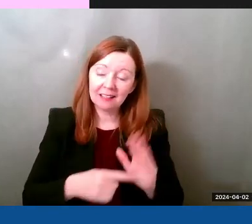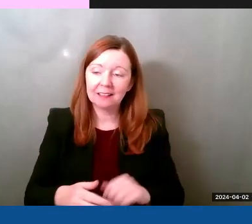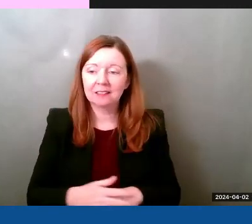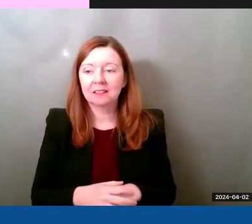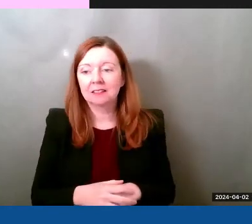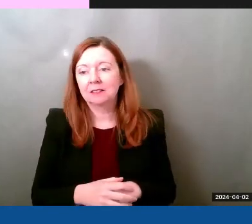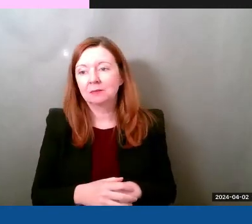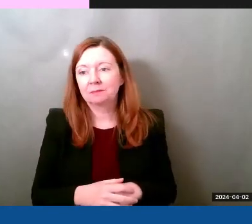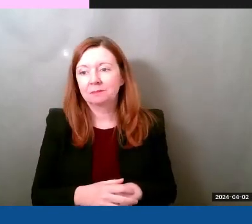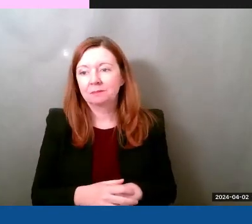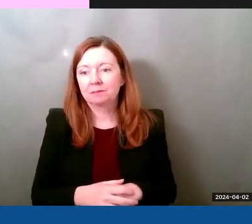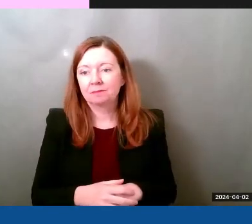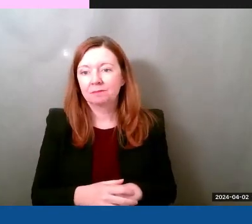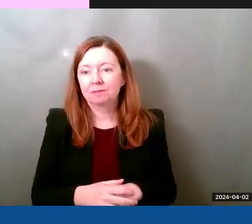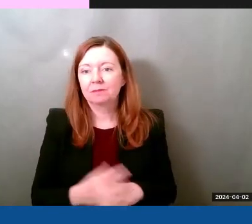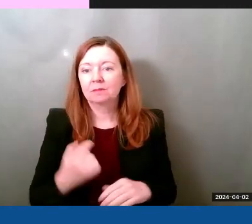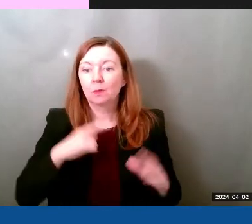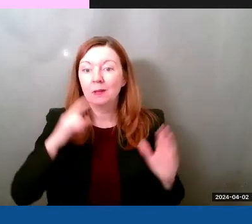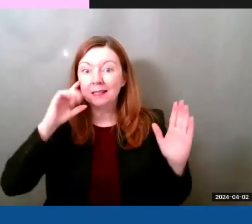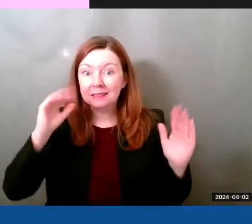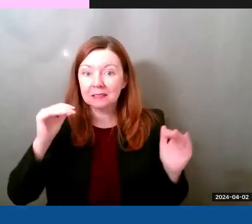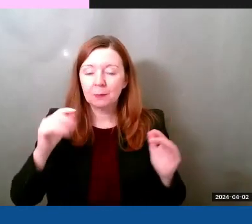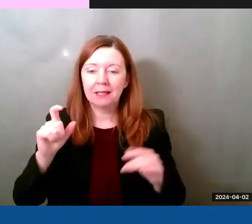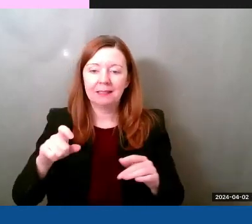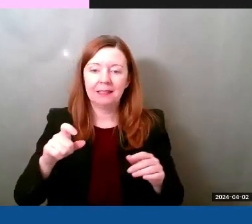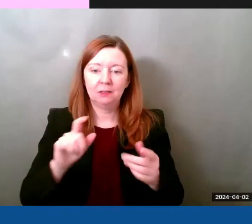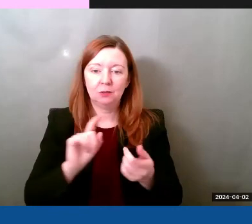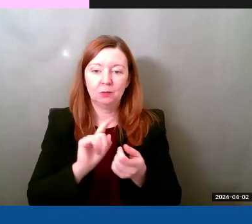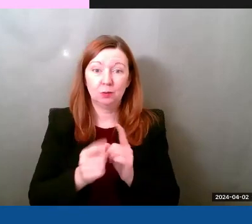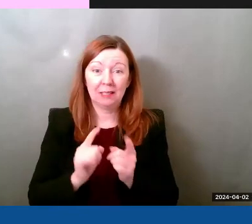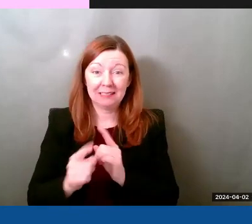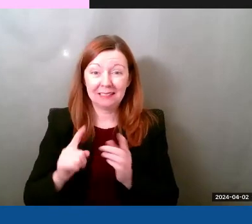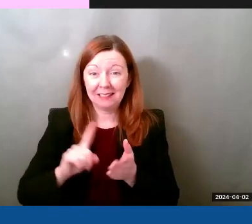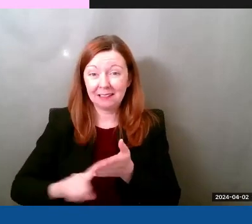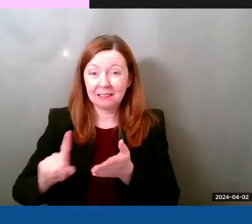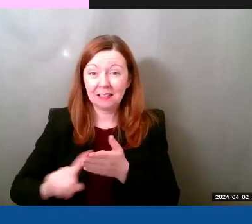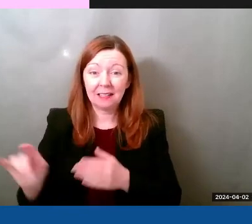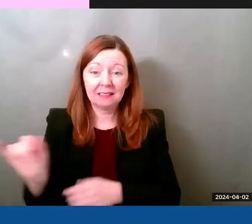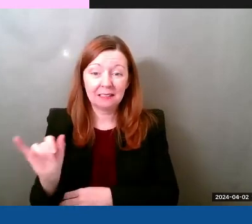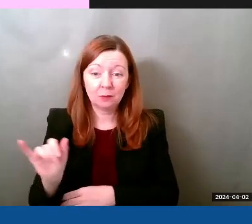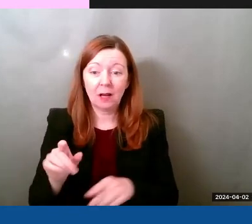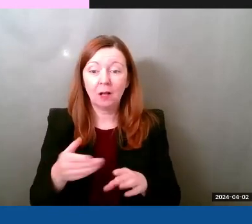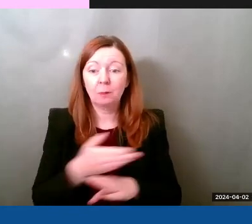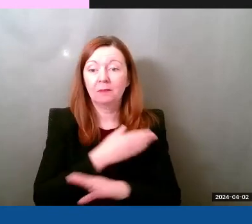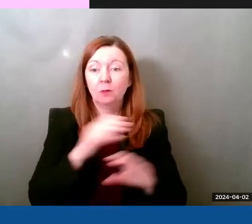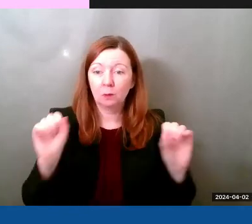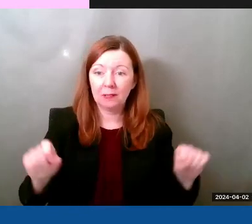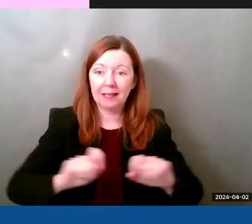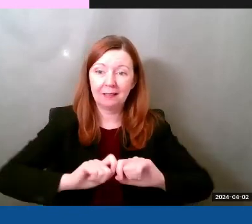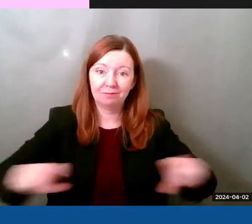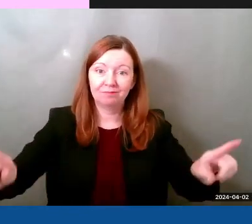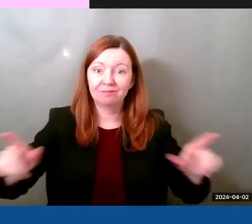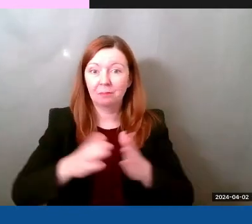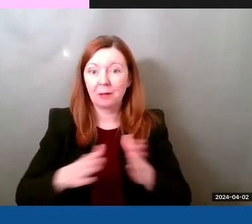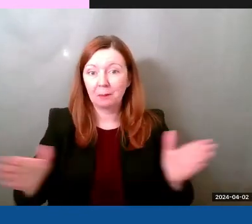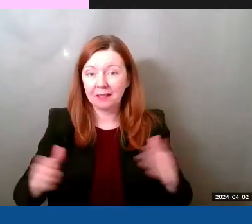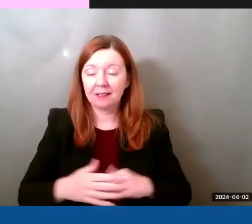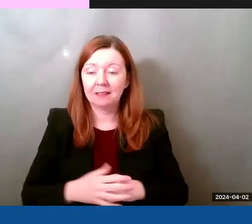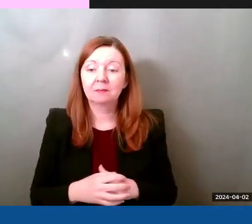And we anticipate needing to translate the studies as well before we're able to issue them